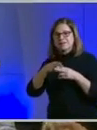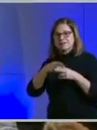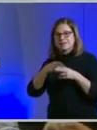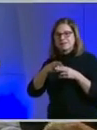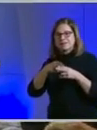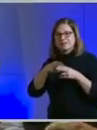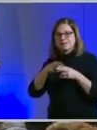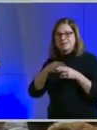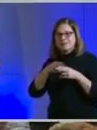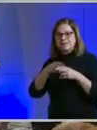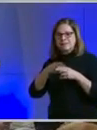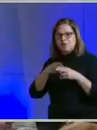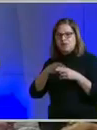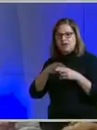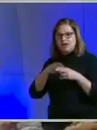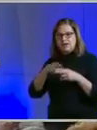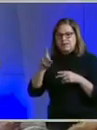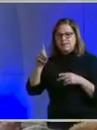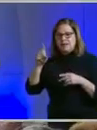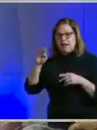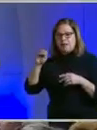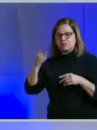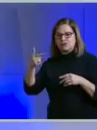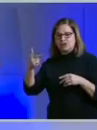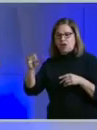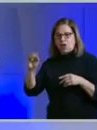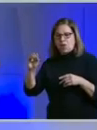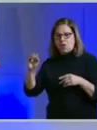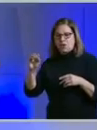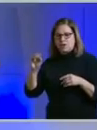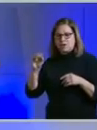Director of Child and Family Services.